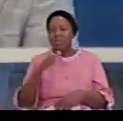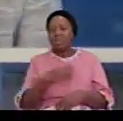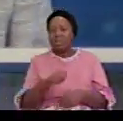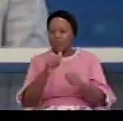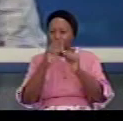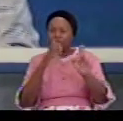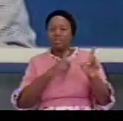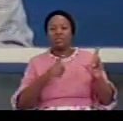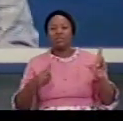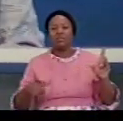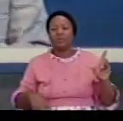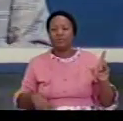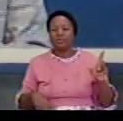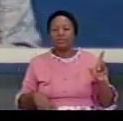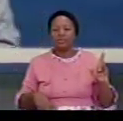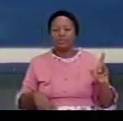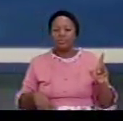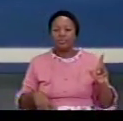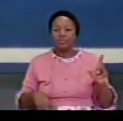Lord.